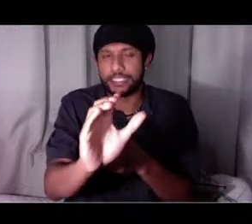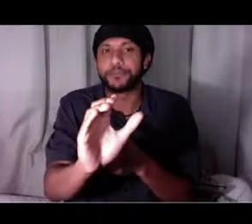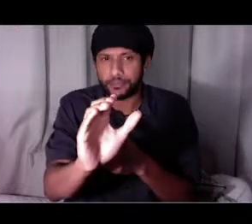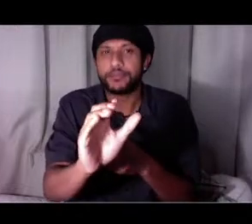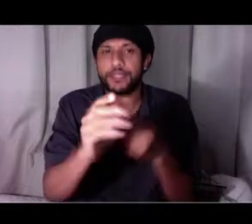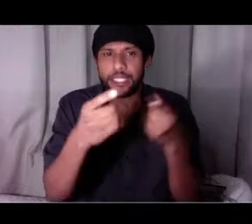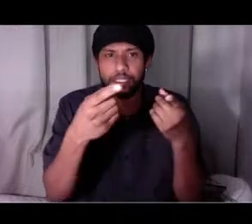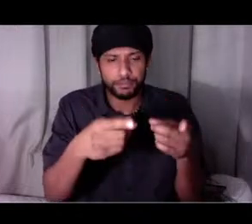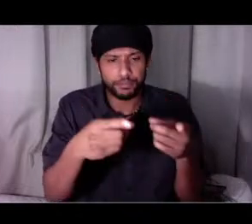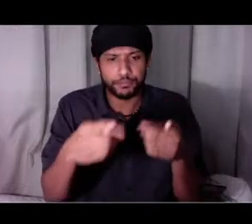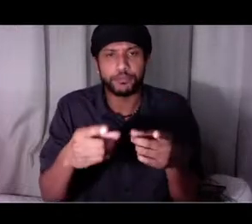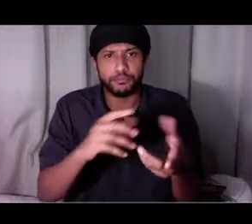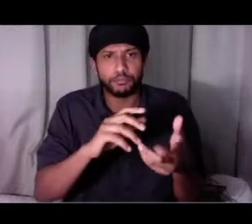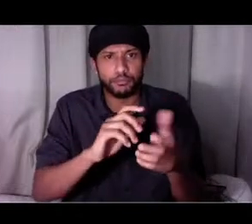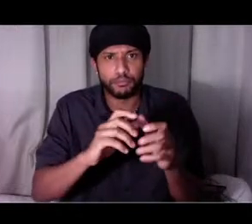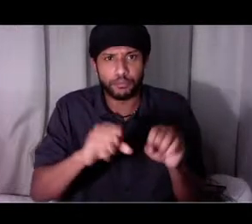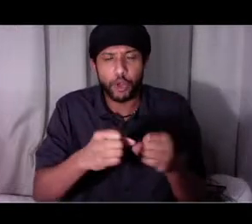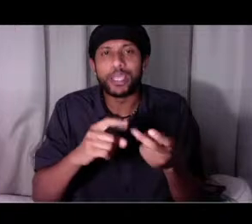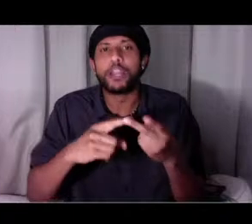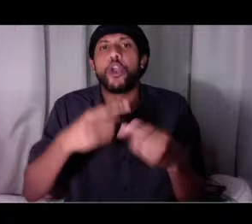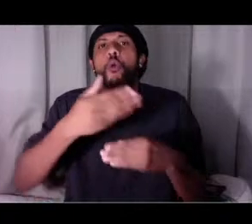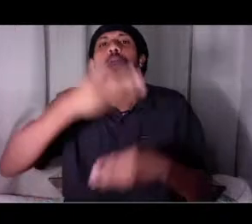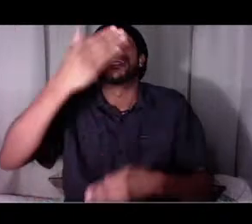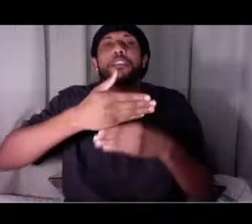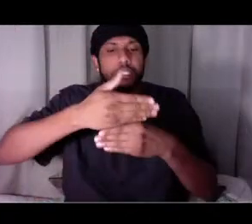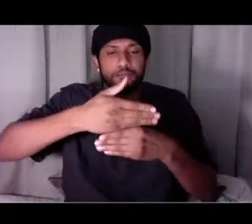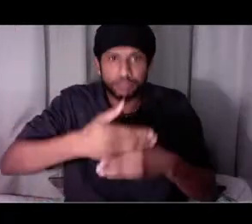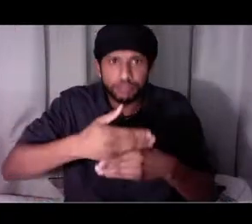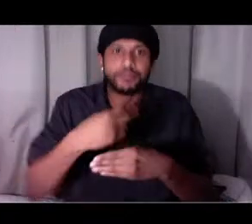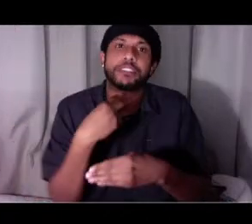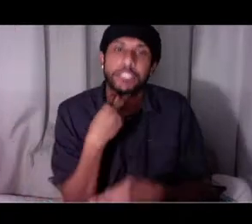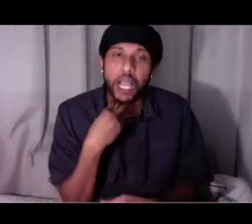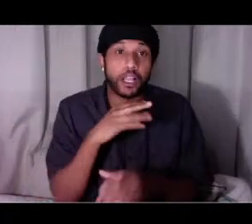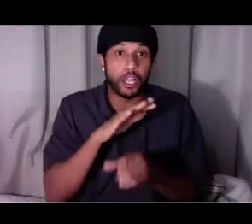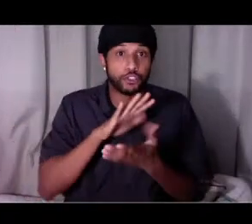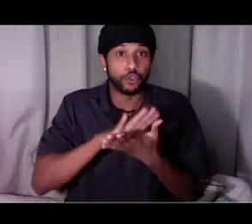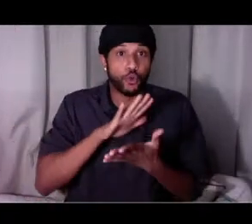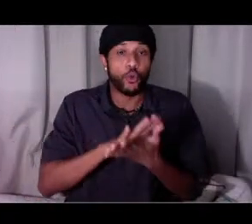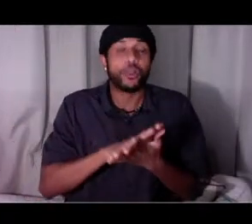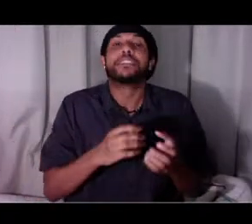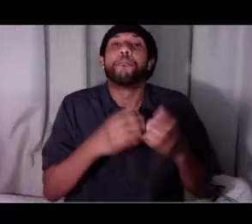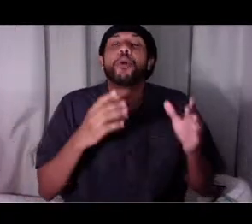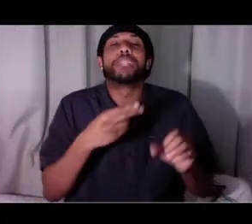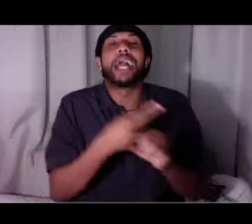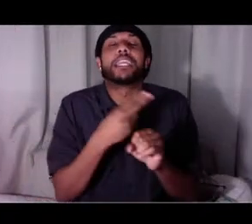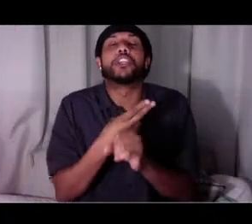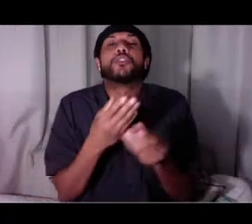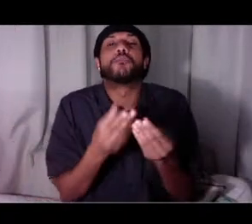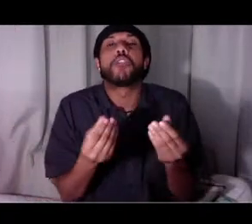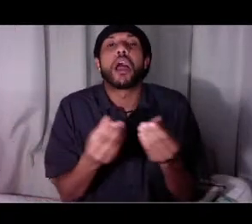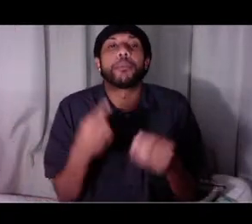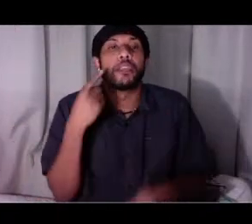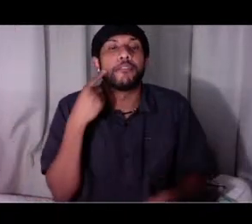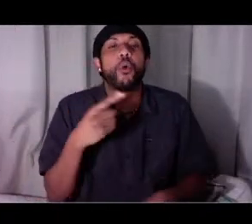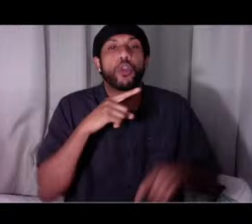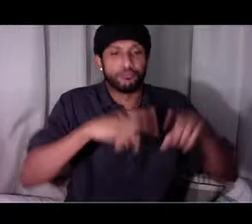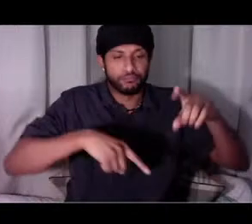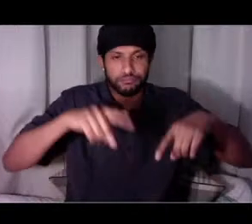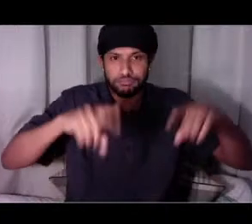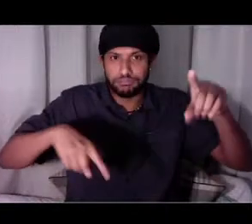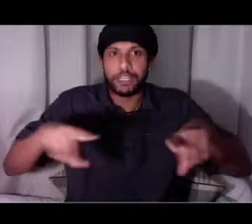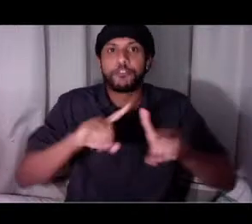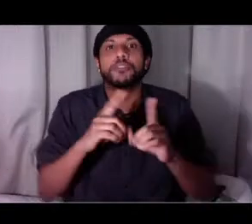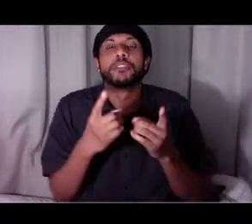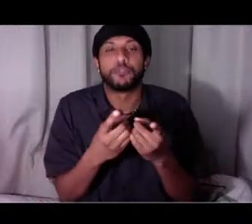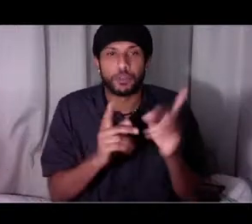constantly windows that are sealed shut a school that's not considered a School site but a multi-use property for and by dis District